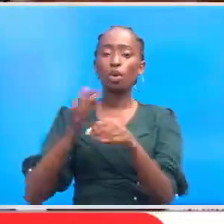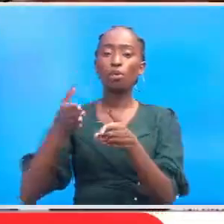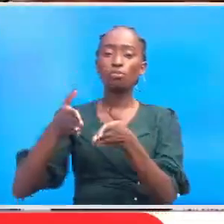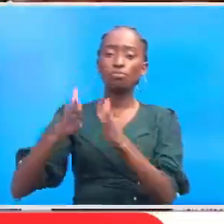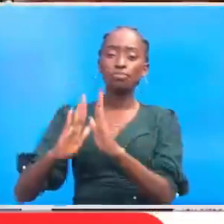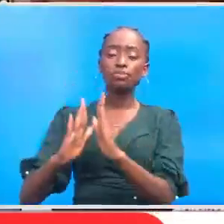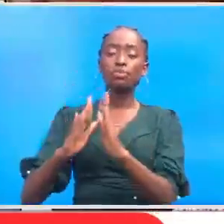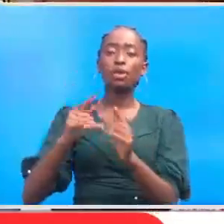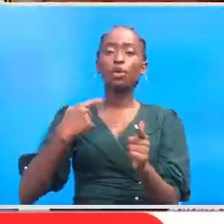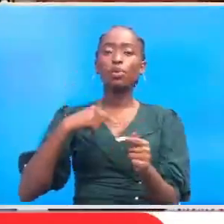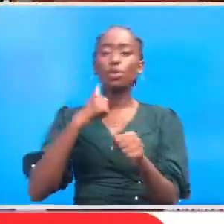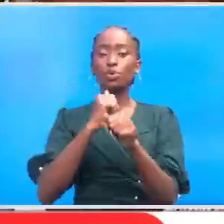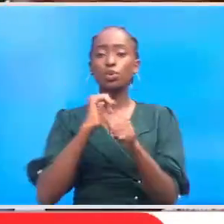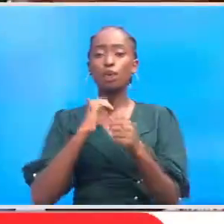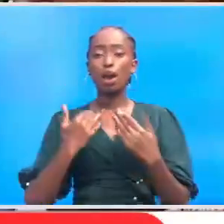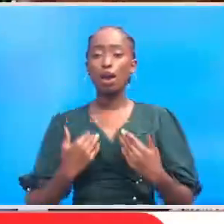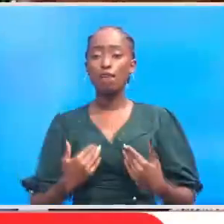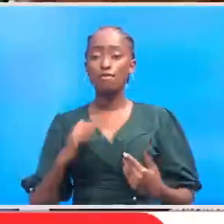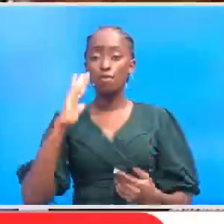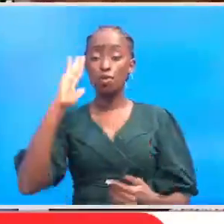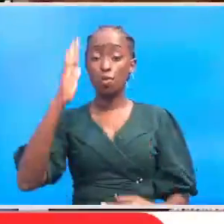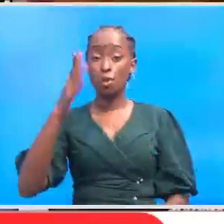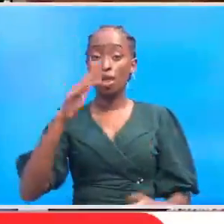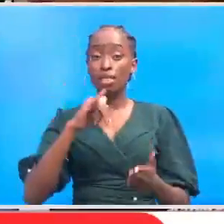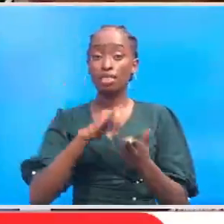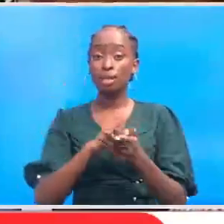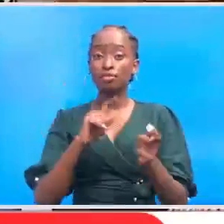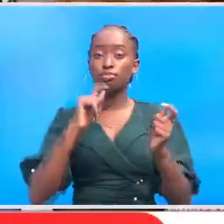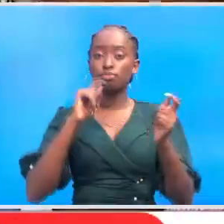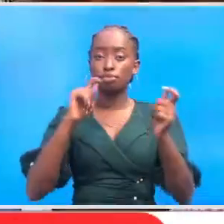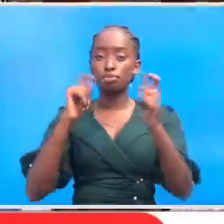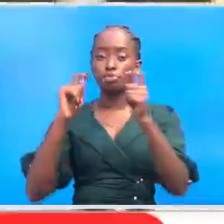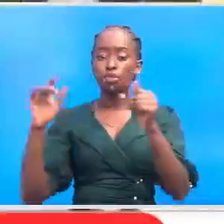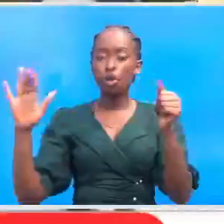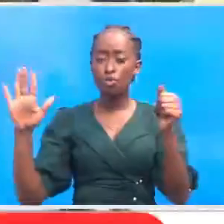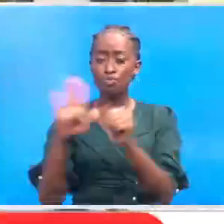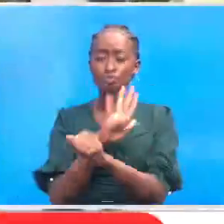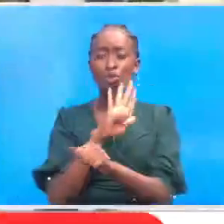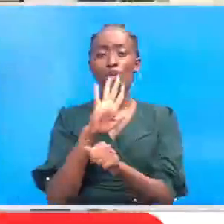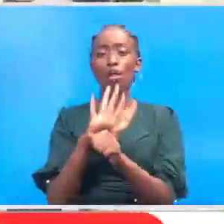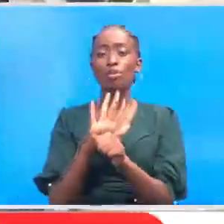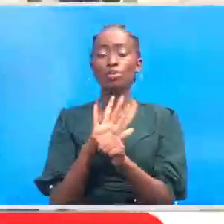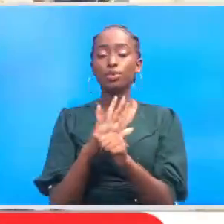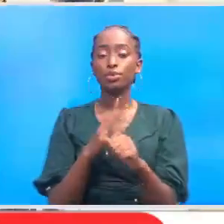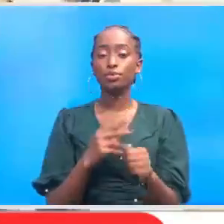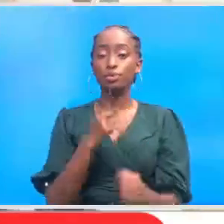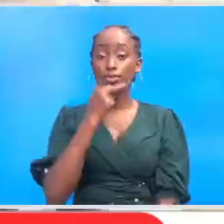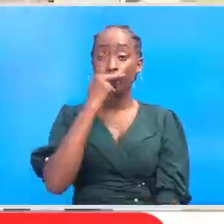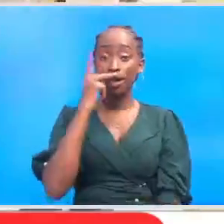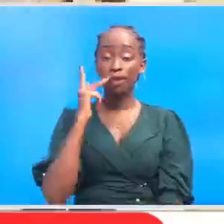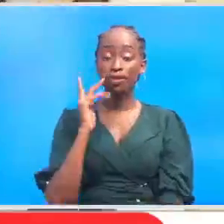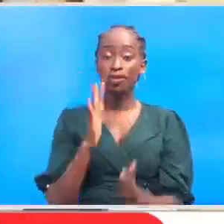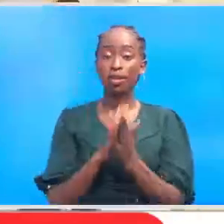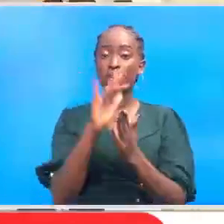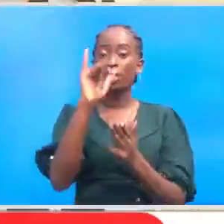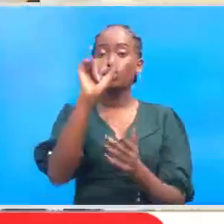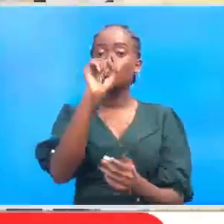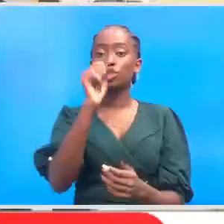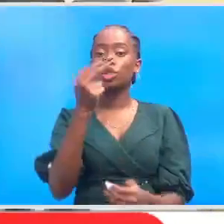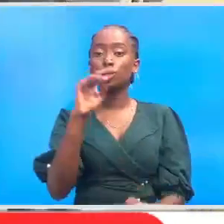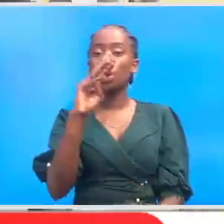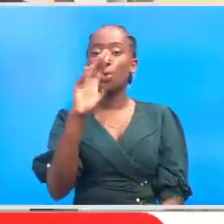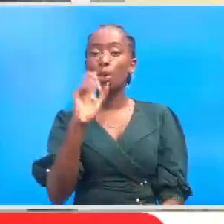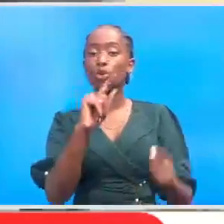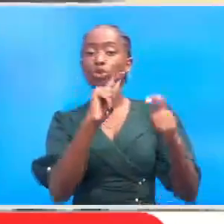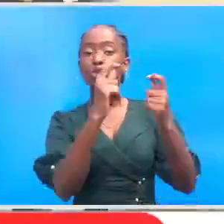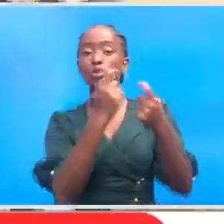civil, political and human rights to the fullest. Yes. The Kalonzo and Ishungwa-led team failed to broker a